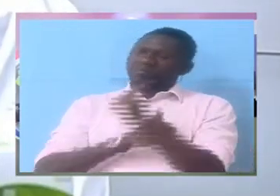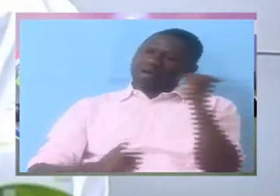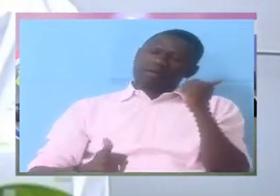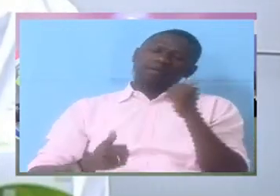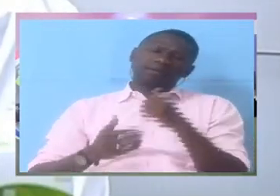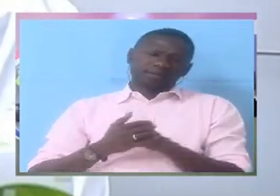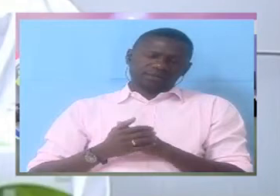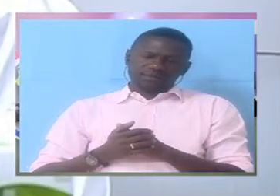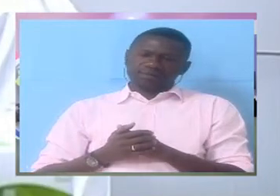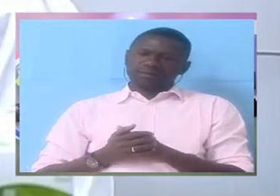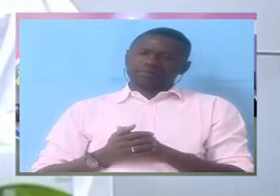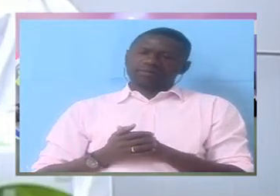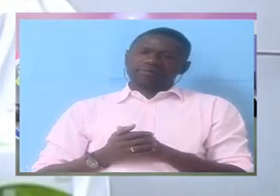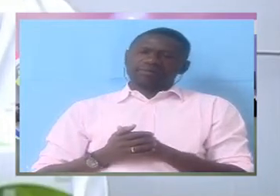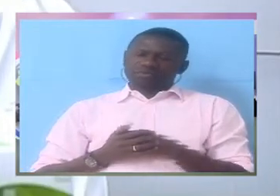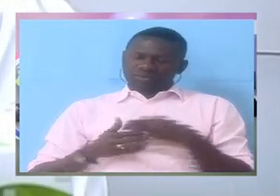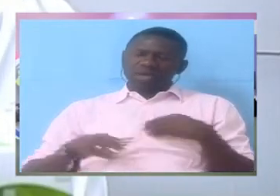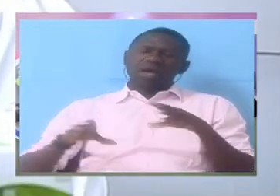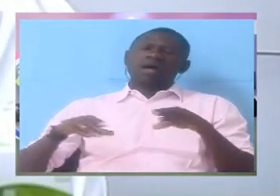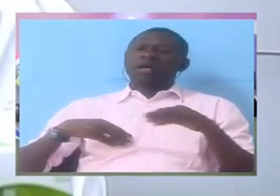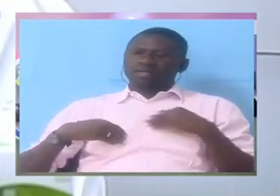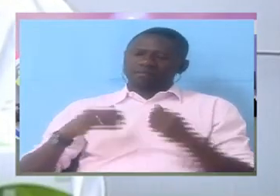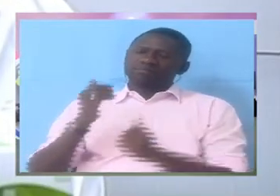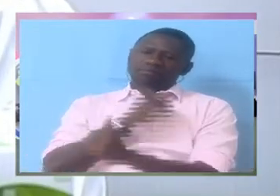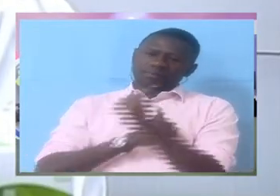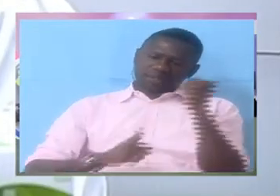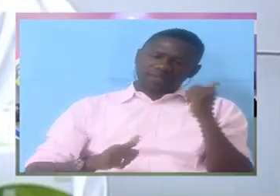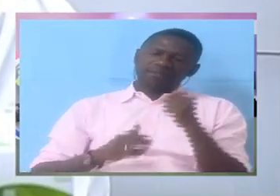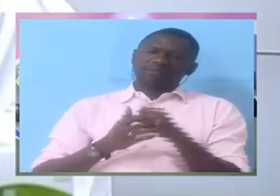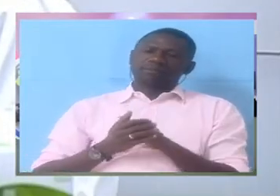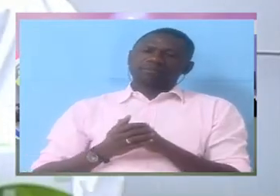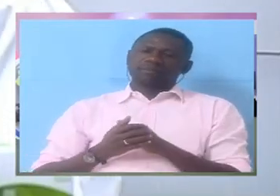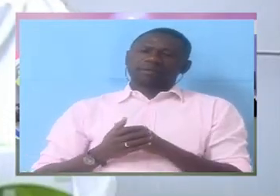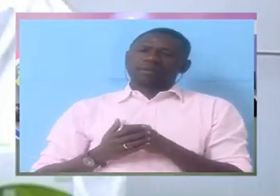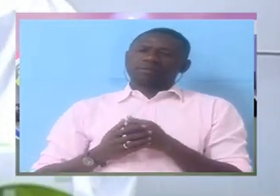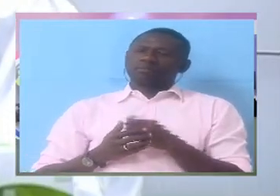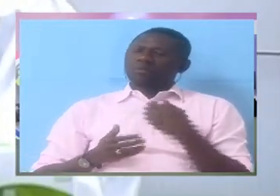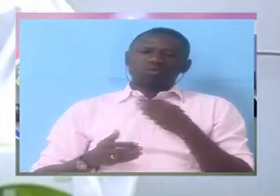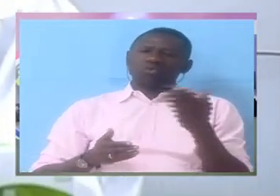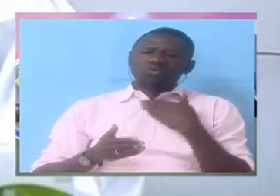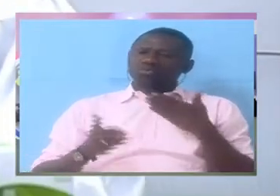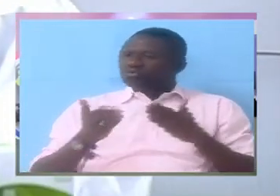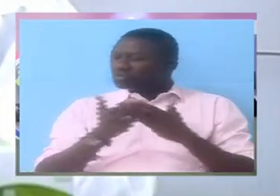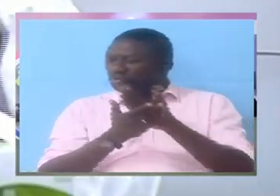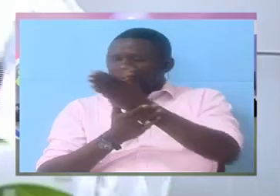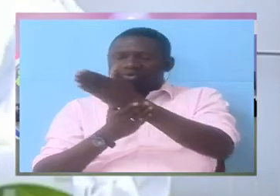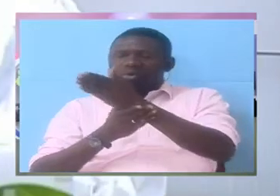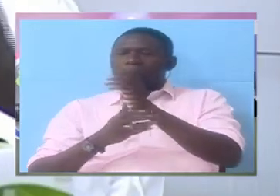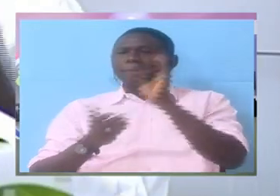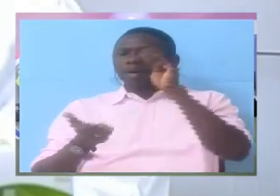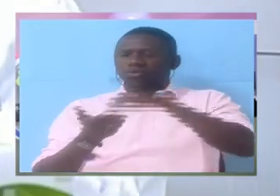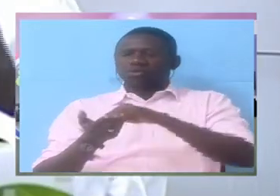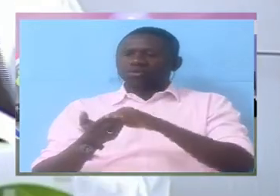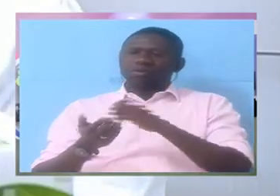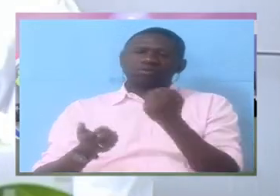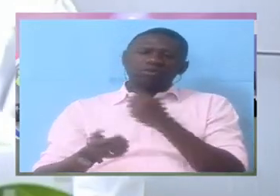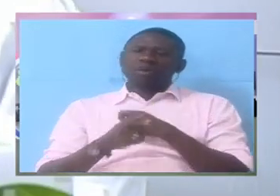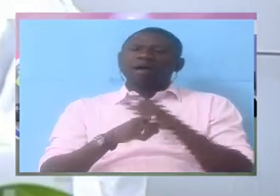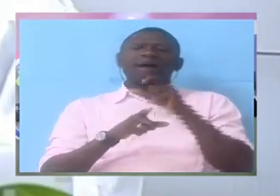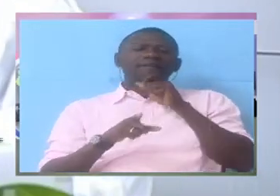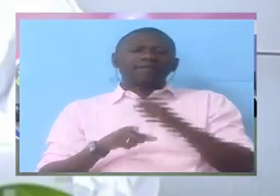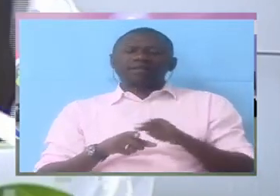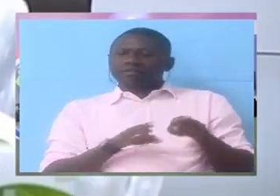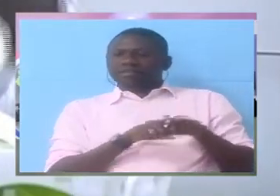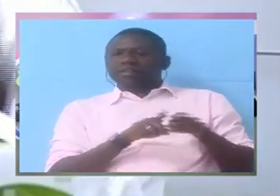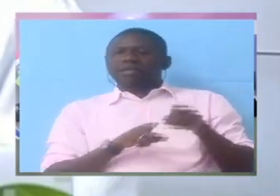kane famfa ngamuru nsonta muru da. I didn't proceed because of Ibrahim appealing, let's go back, don't kill yourself.